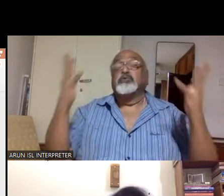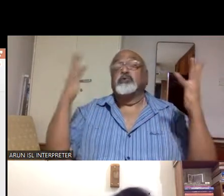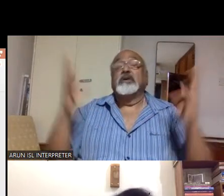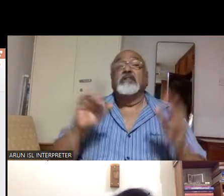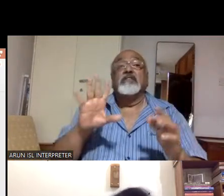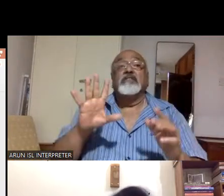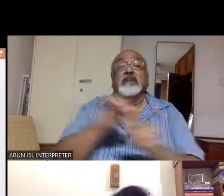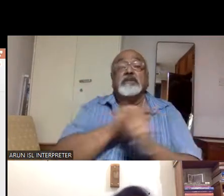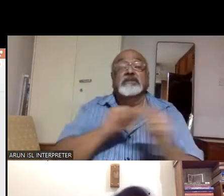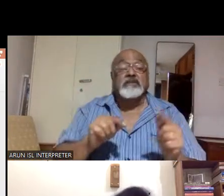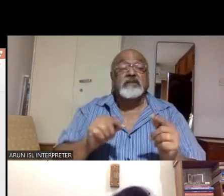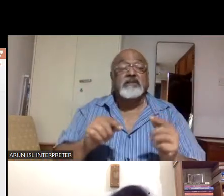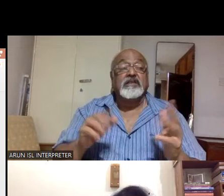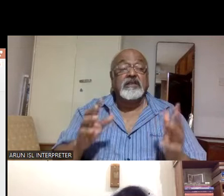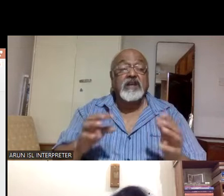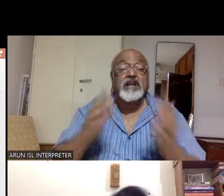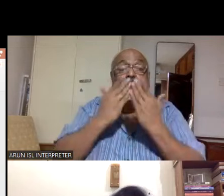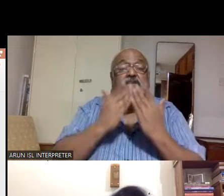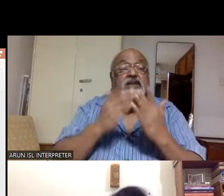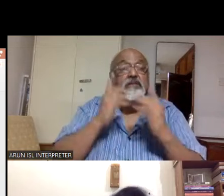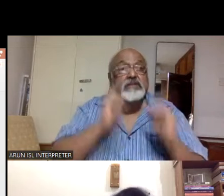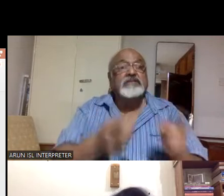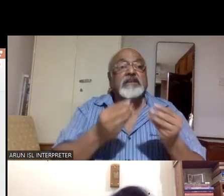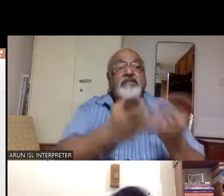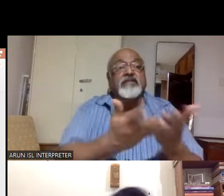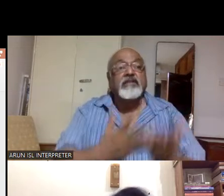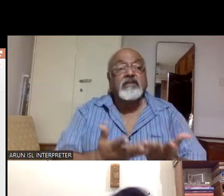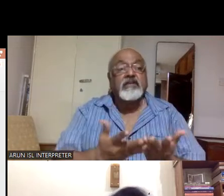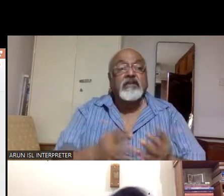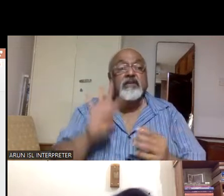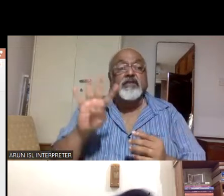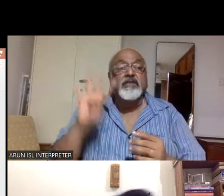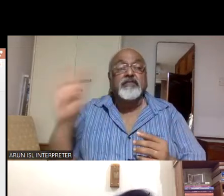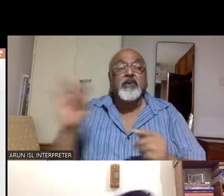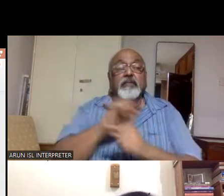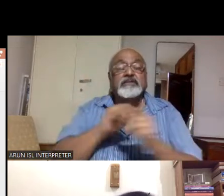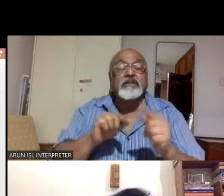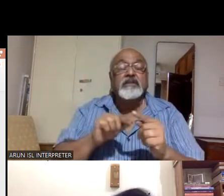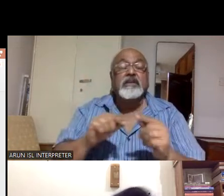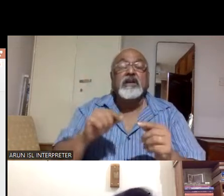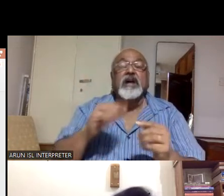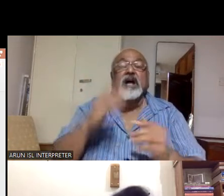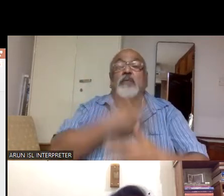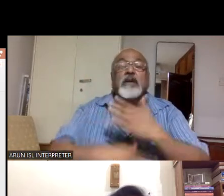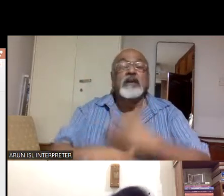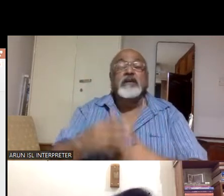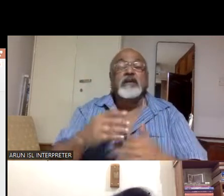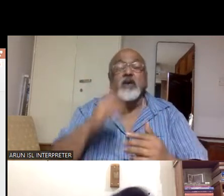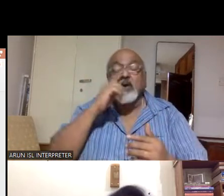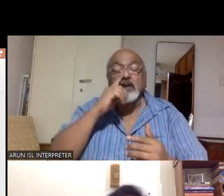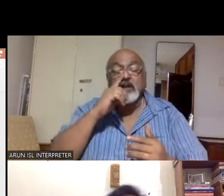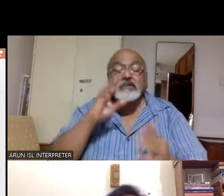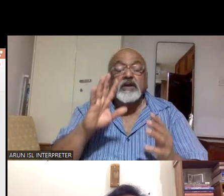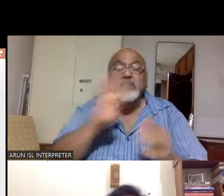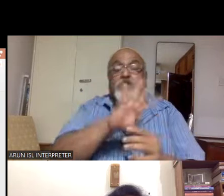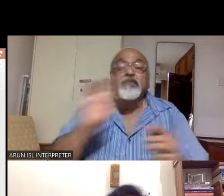its population needs education. 44% of its women with disabilities are women, among